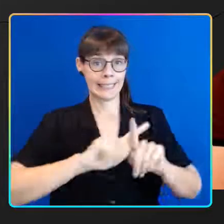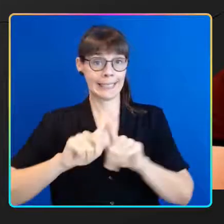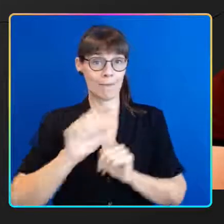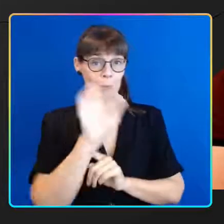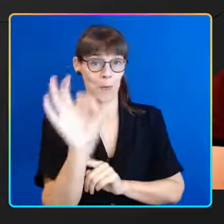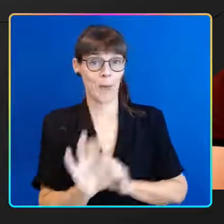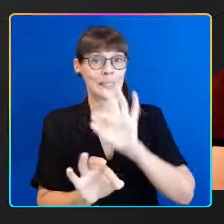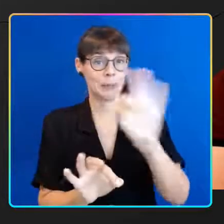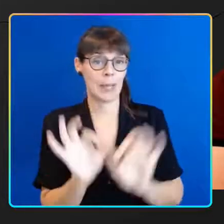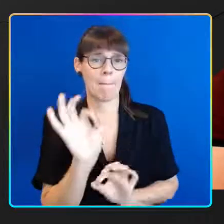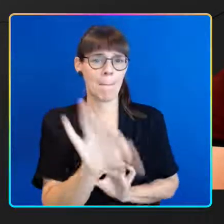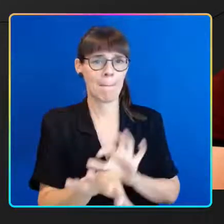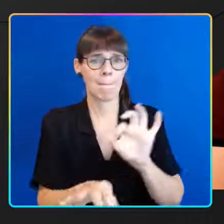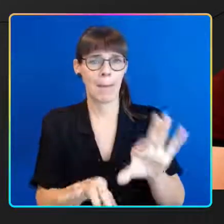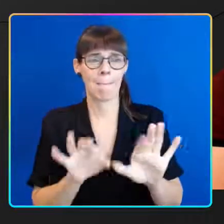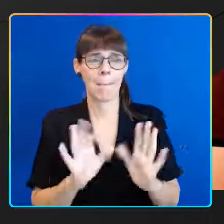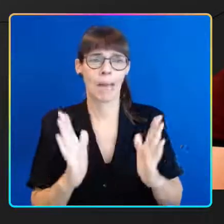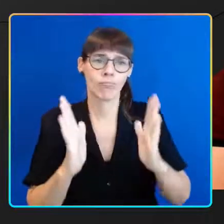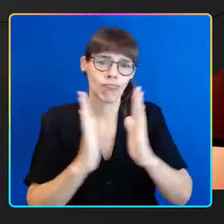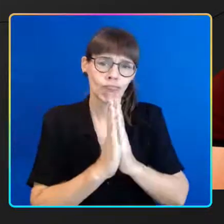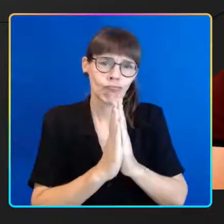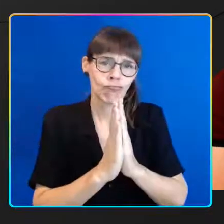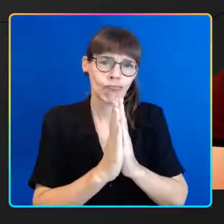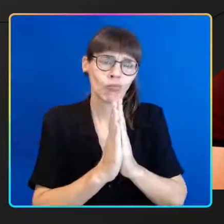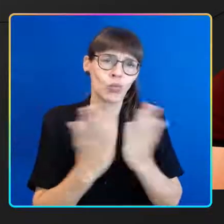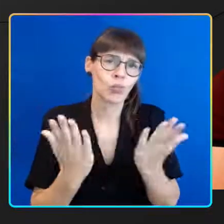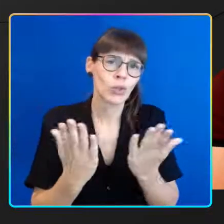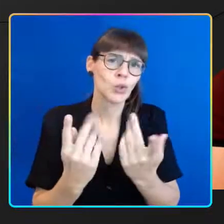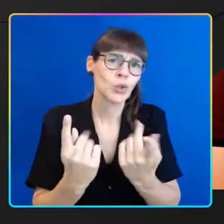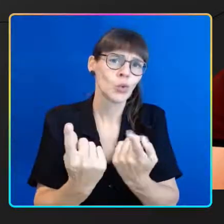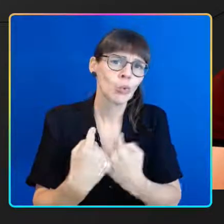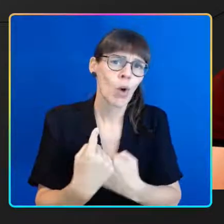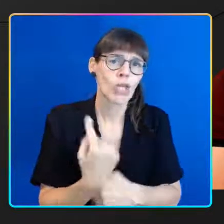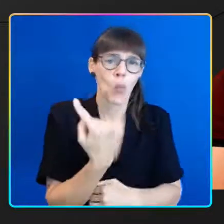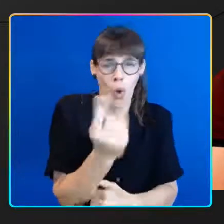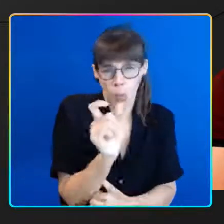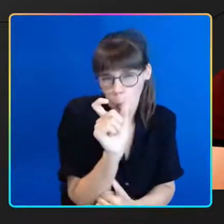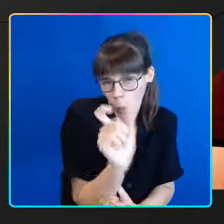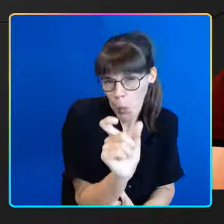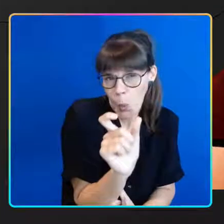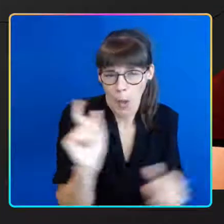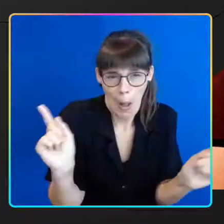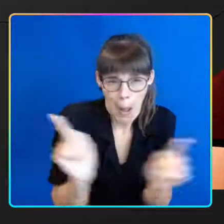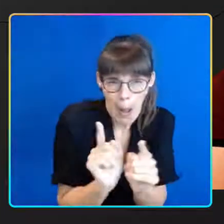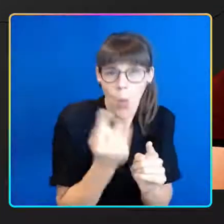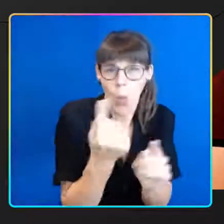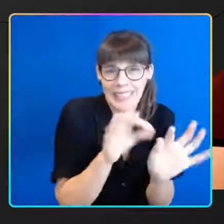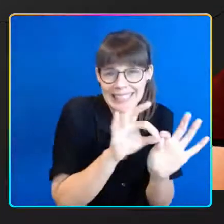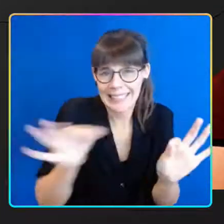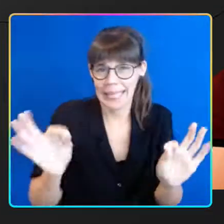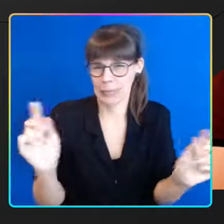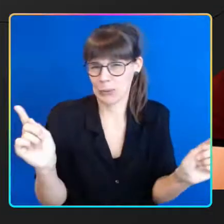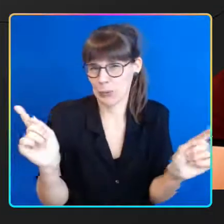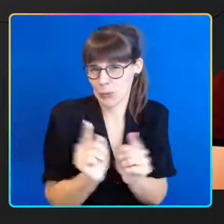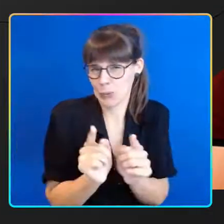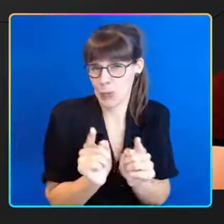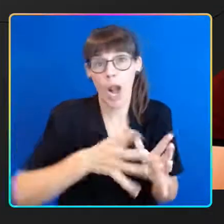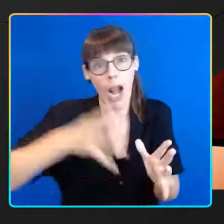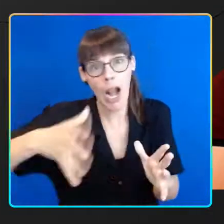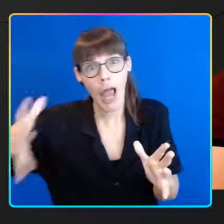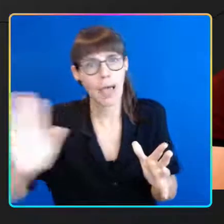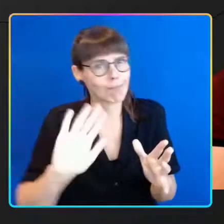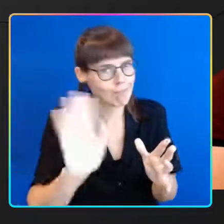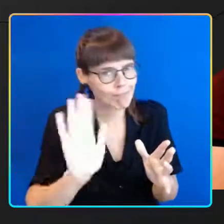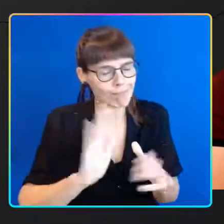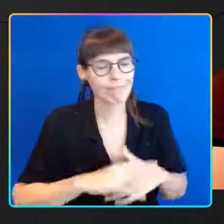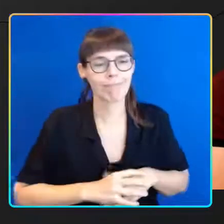If you can keep them to either one word or one sentence answers, just so the key of these questions